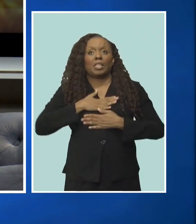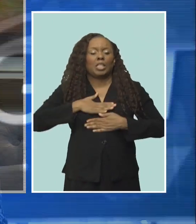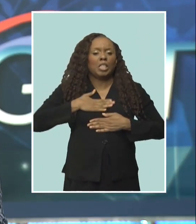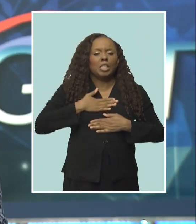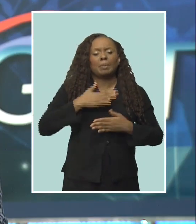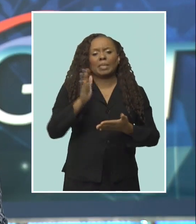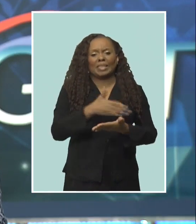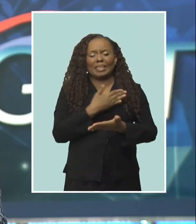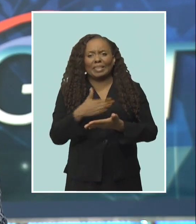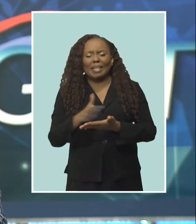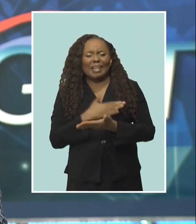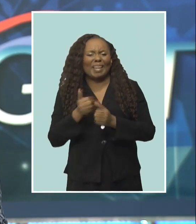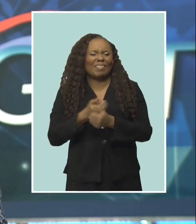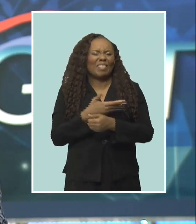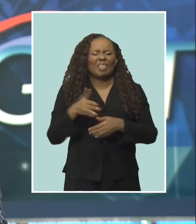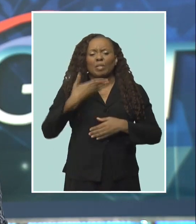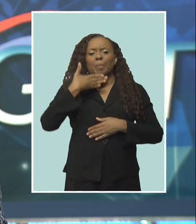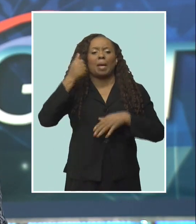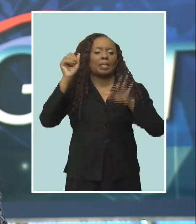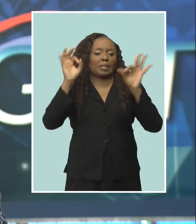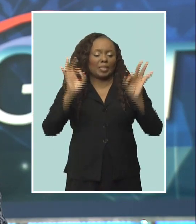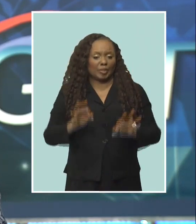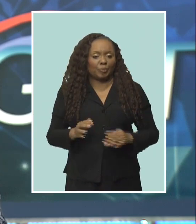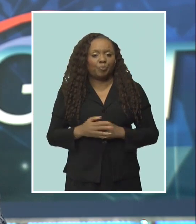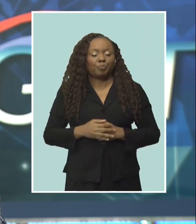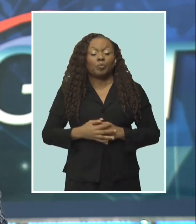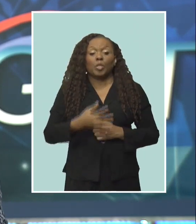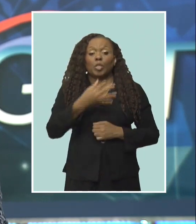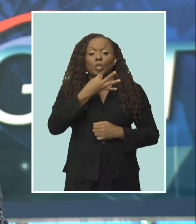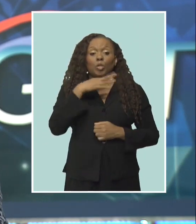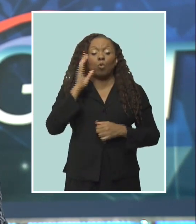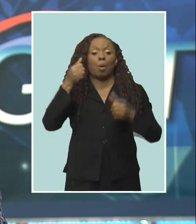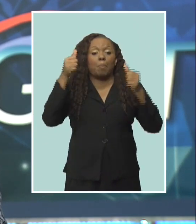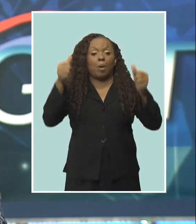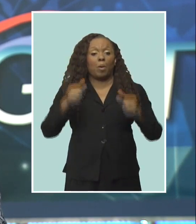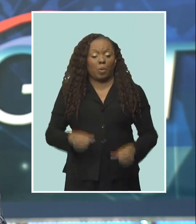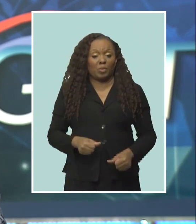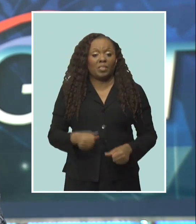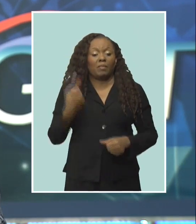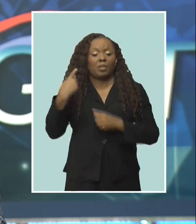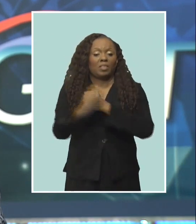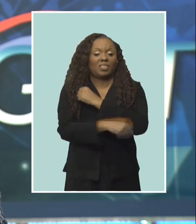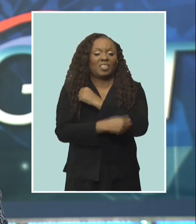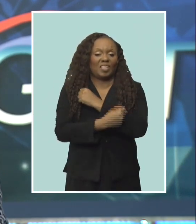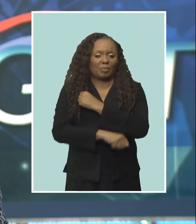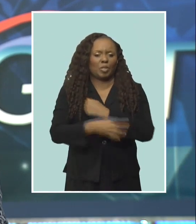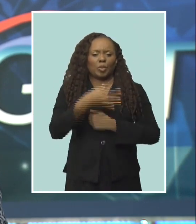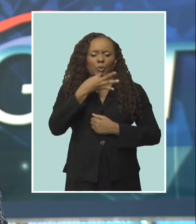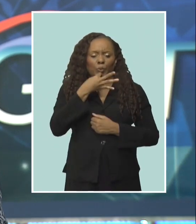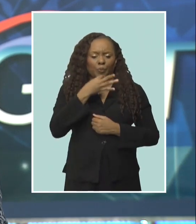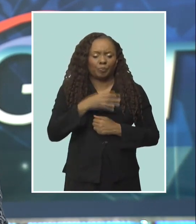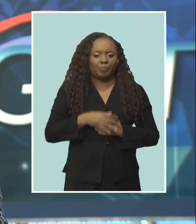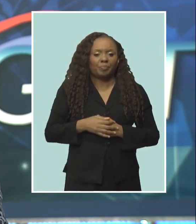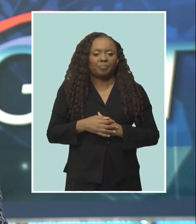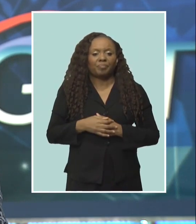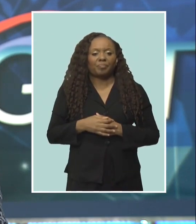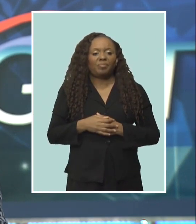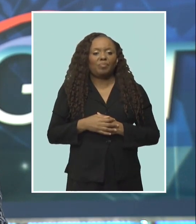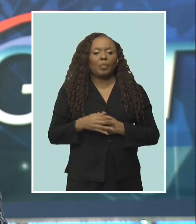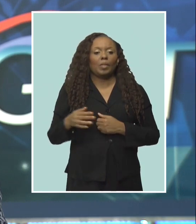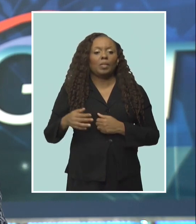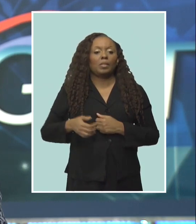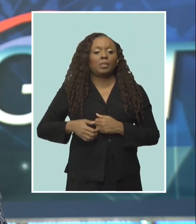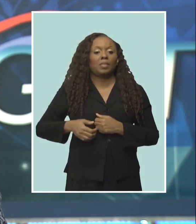years. The St. Thomas Parish calendar of events will be posted soon. Chief Education Officer